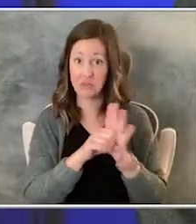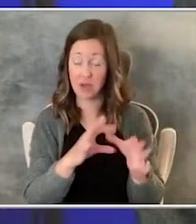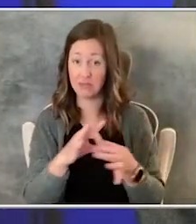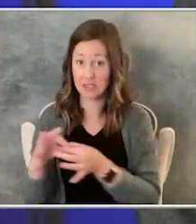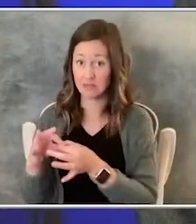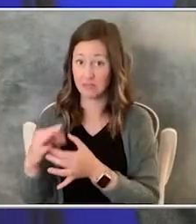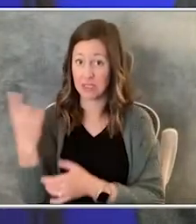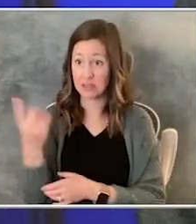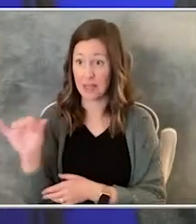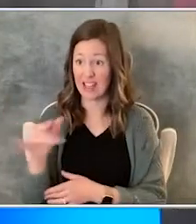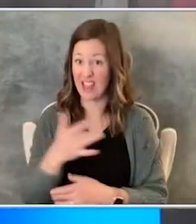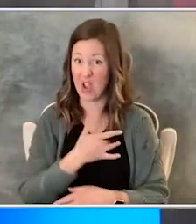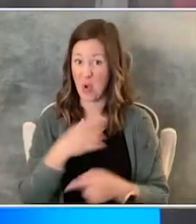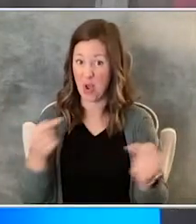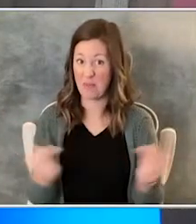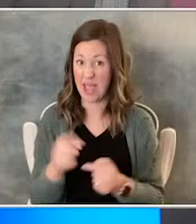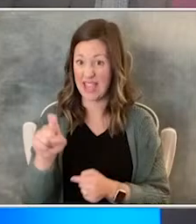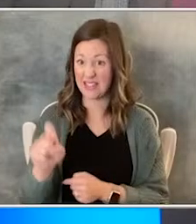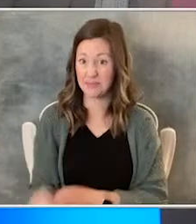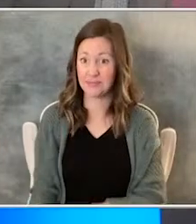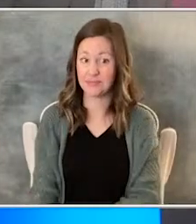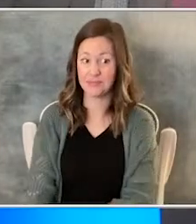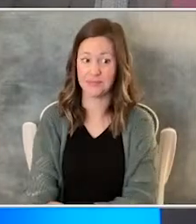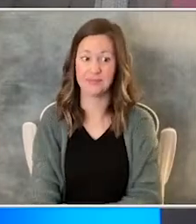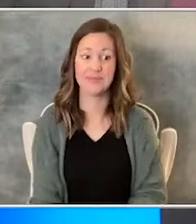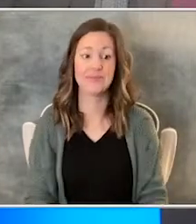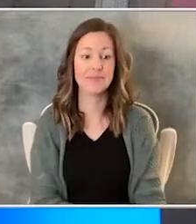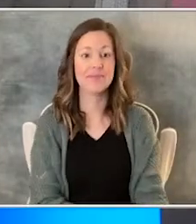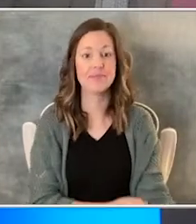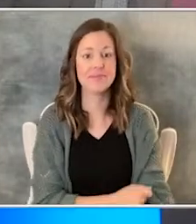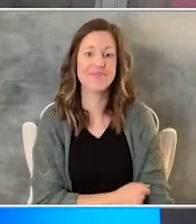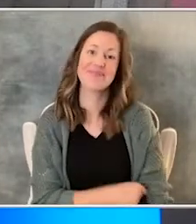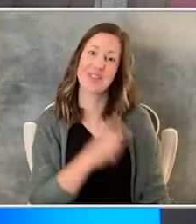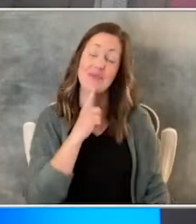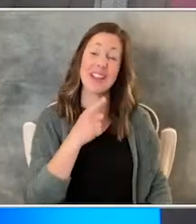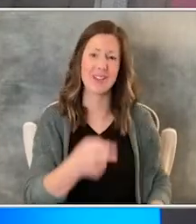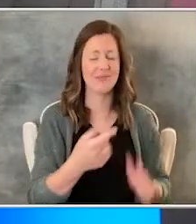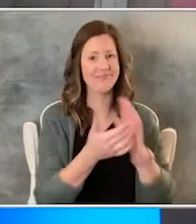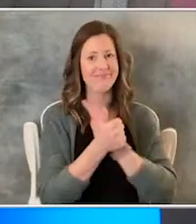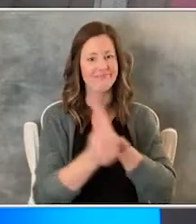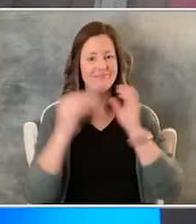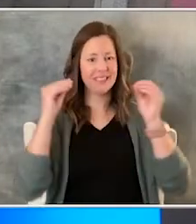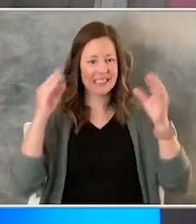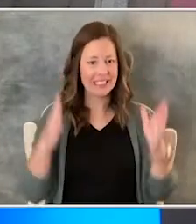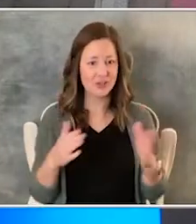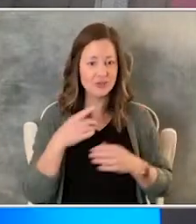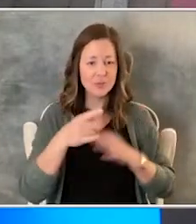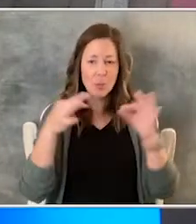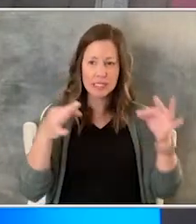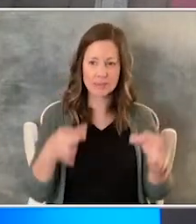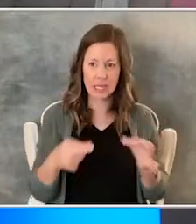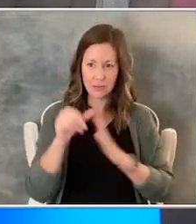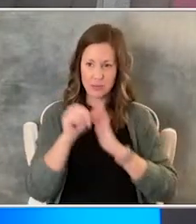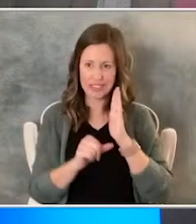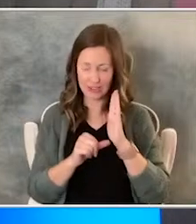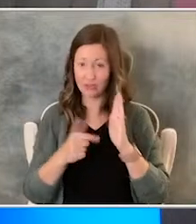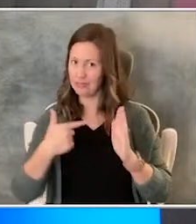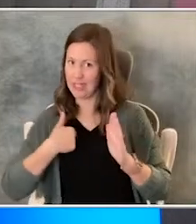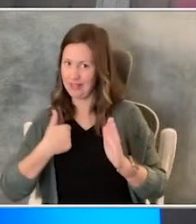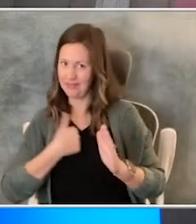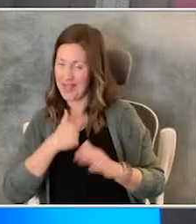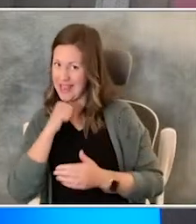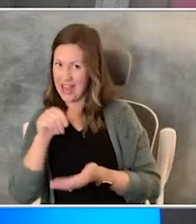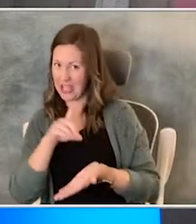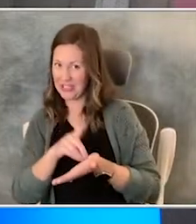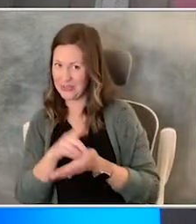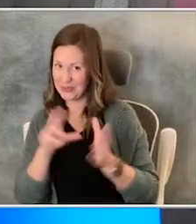lacks that gene. We're called slow metabolizers. But for me, it puts me to sleep for a couple of days. Oh, wow. Yeah. Yeah, that can't be